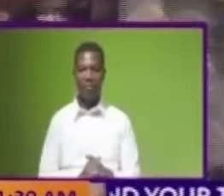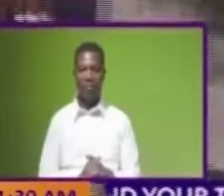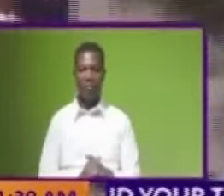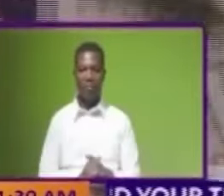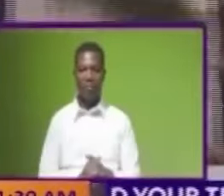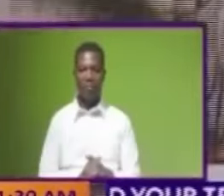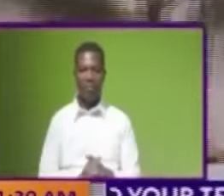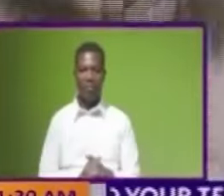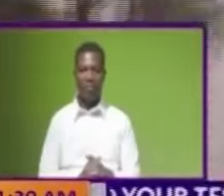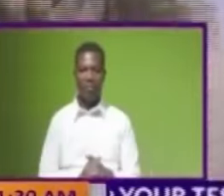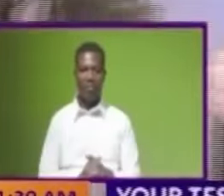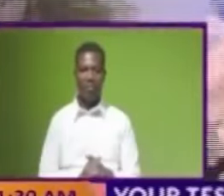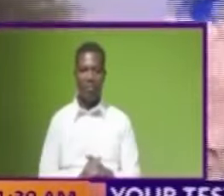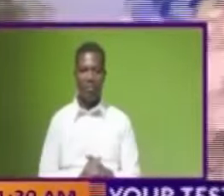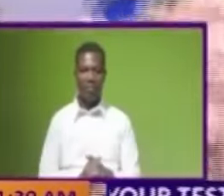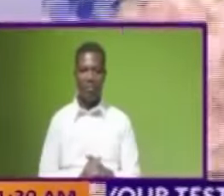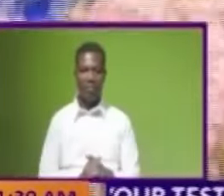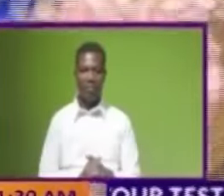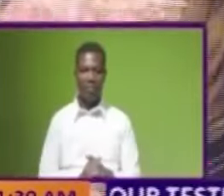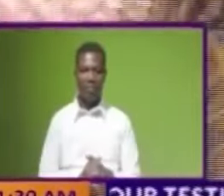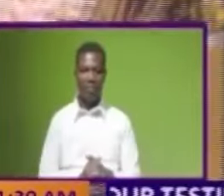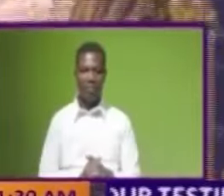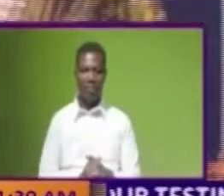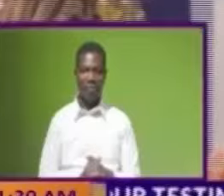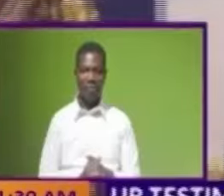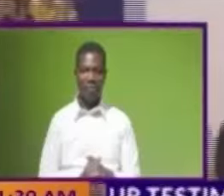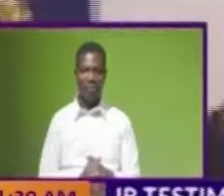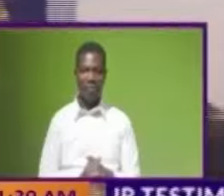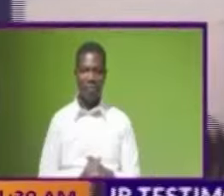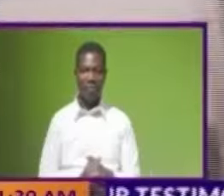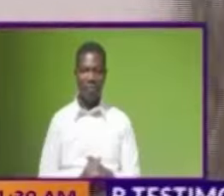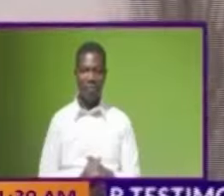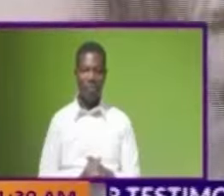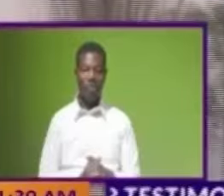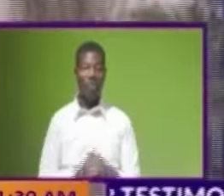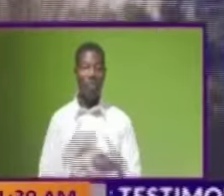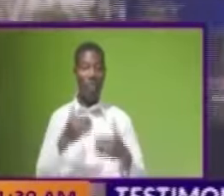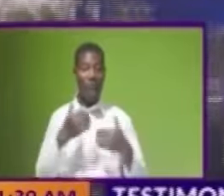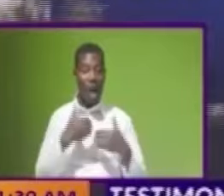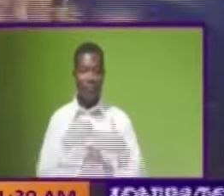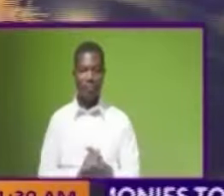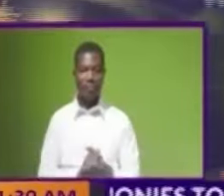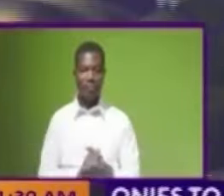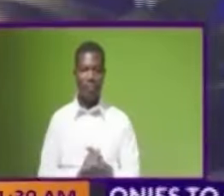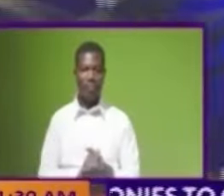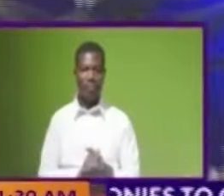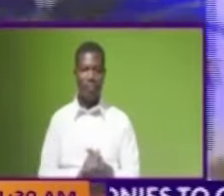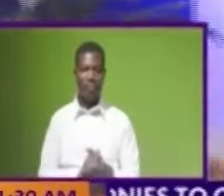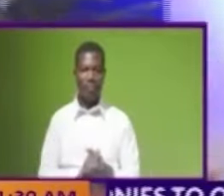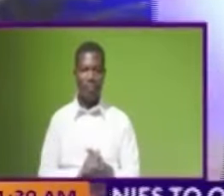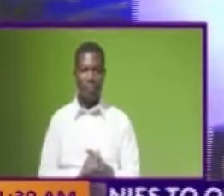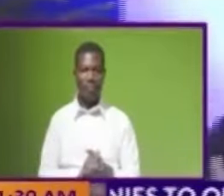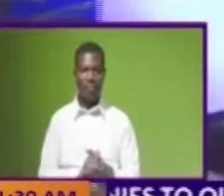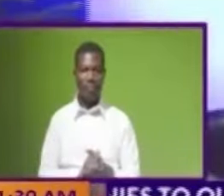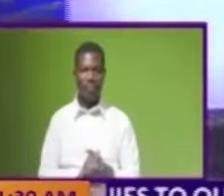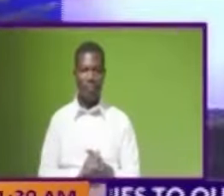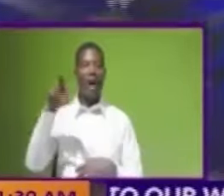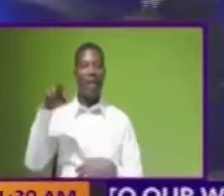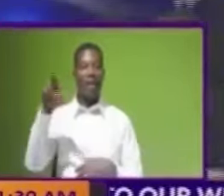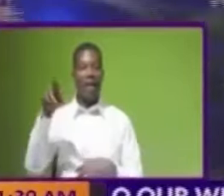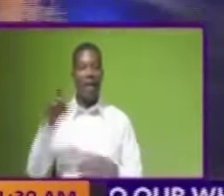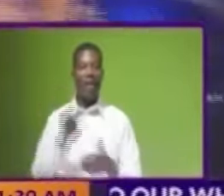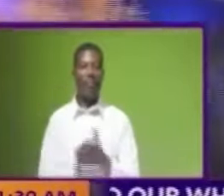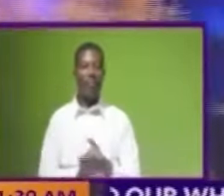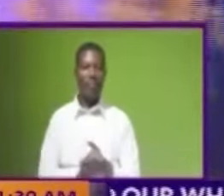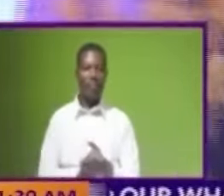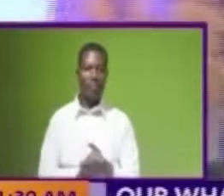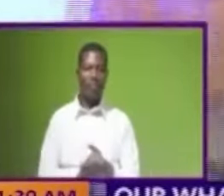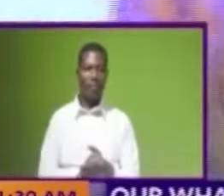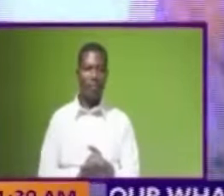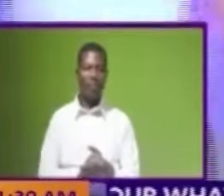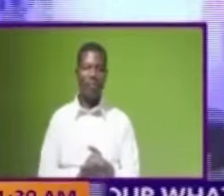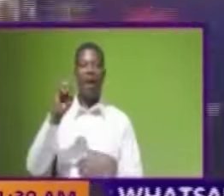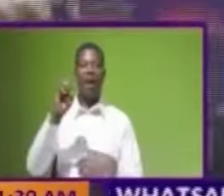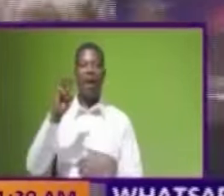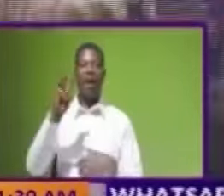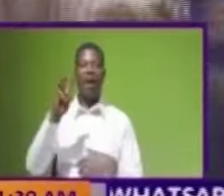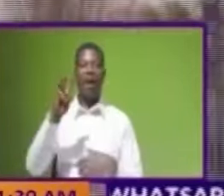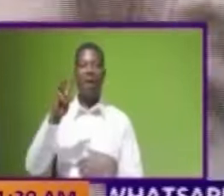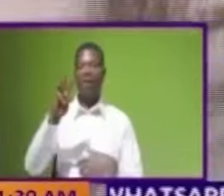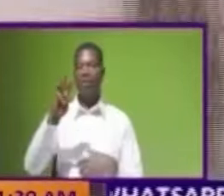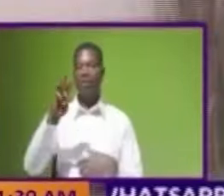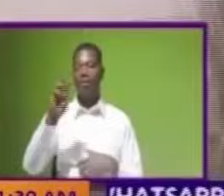But baby, I still na dum chedi a jina wokumase nkuano. Oh, nkuano at